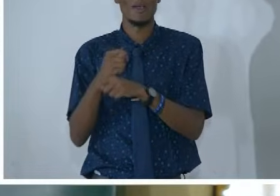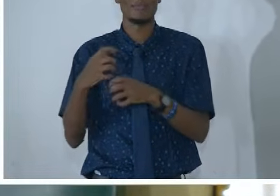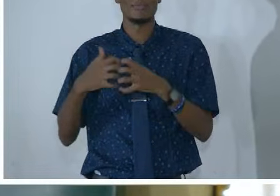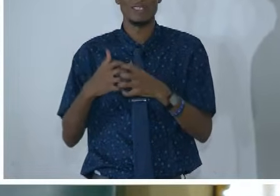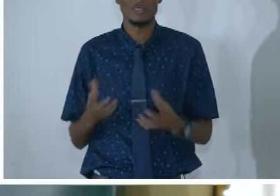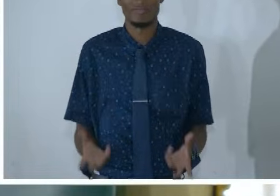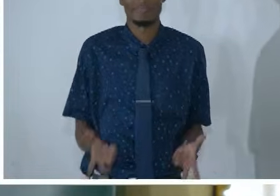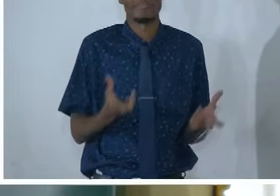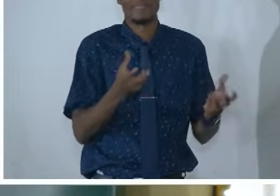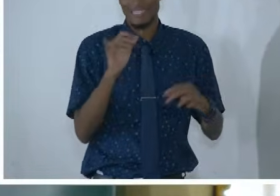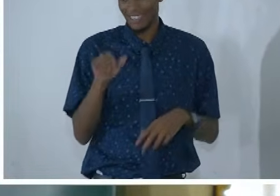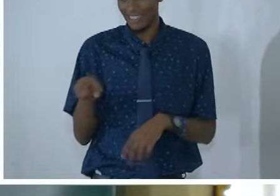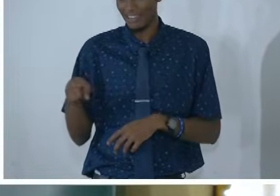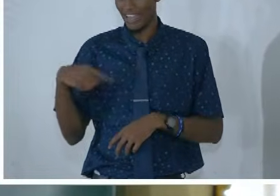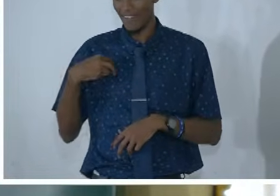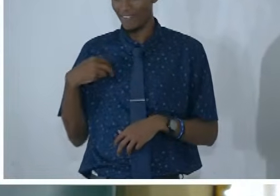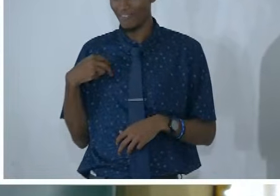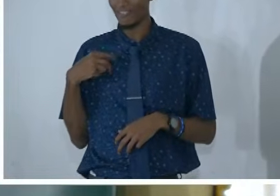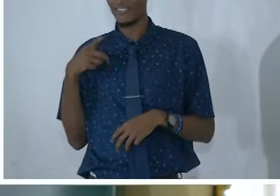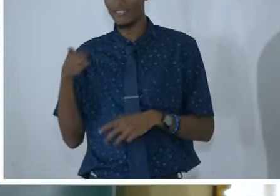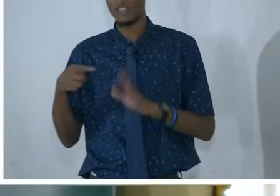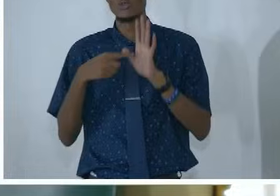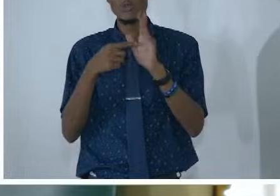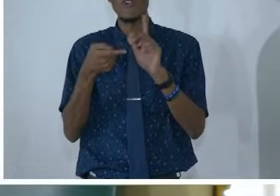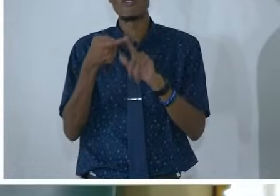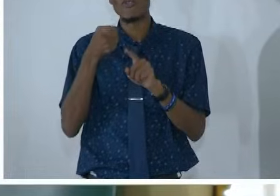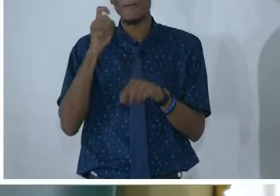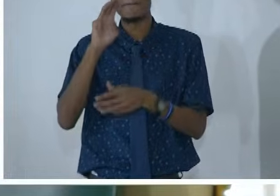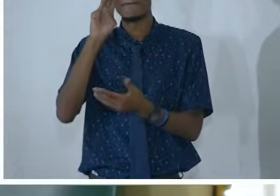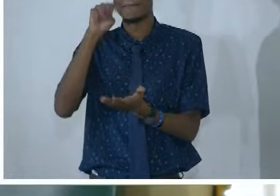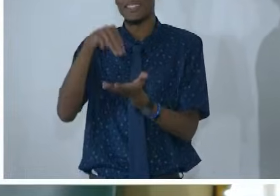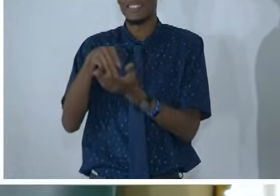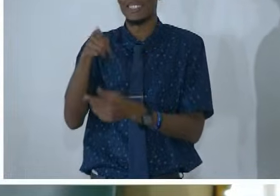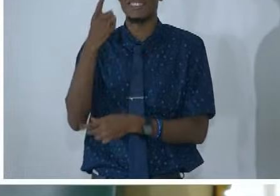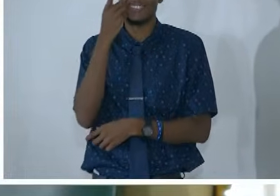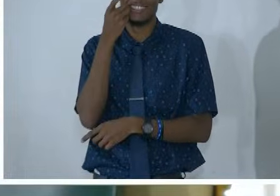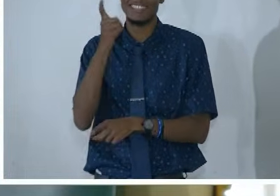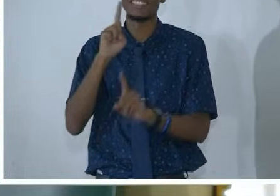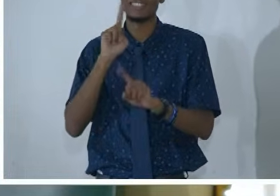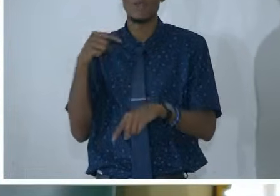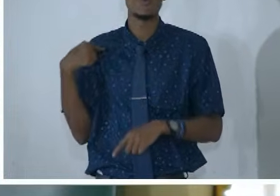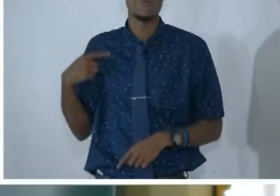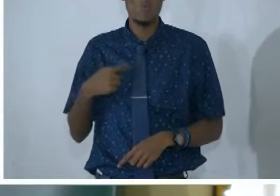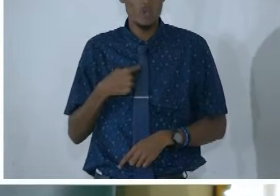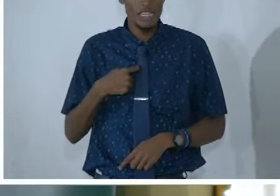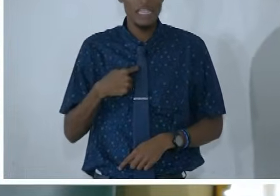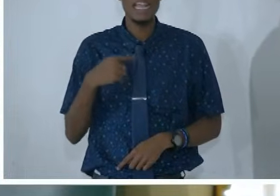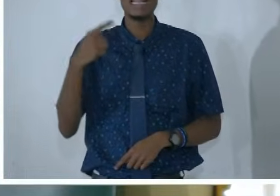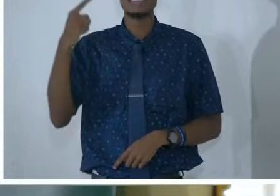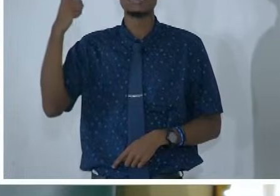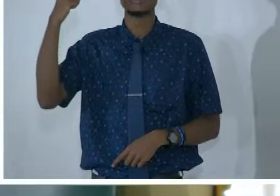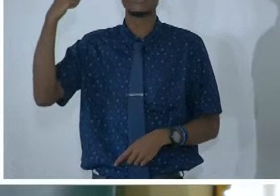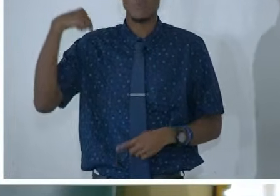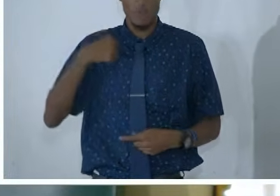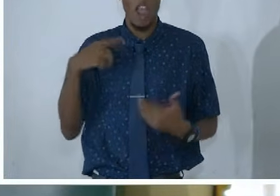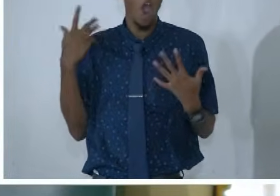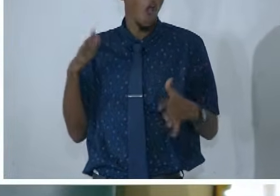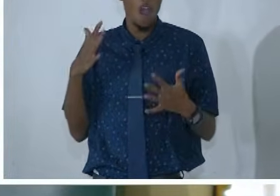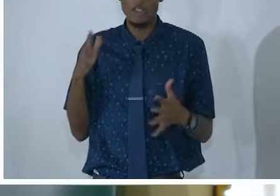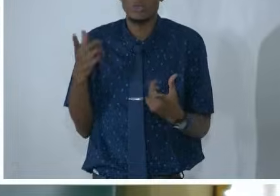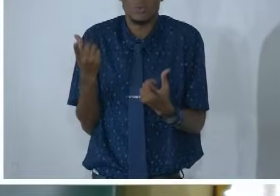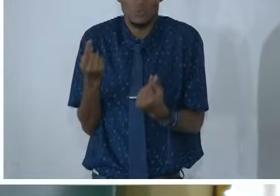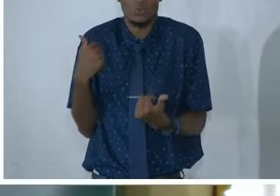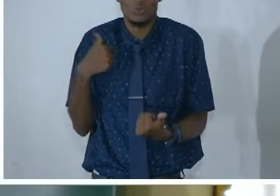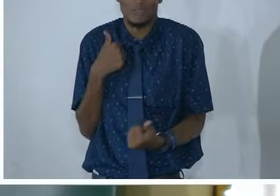South Manchester indicated. We have instituted a zero tolerance approach. Now, the zero tolerance approach, as I said, is